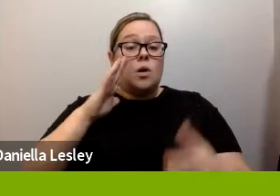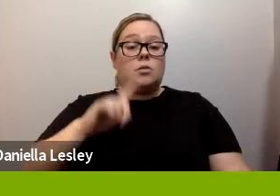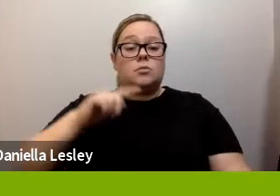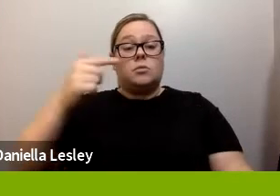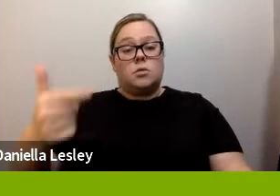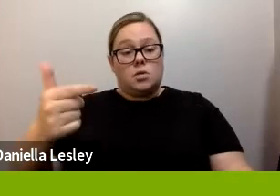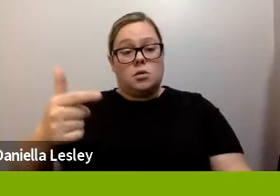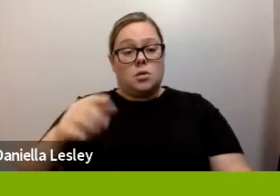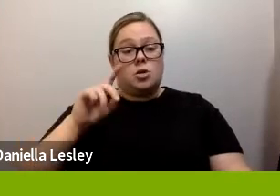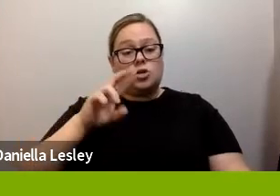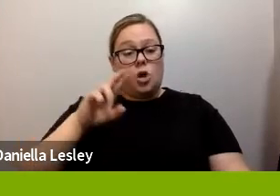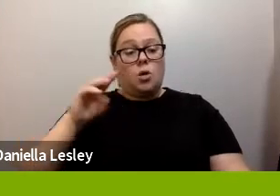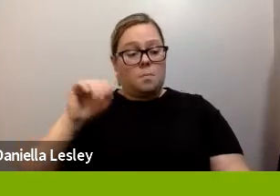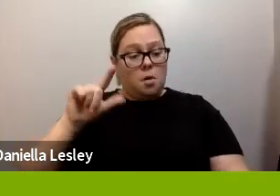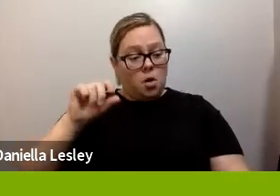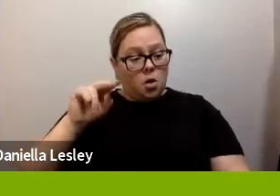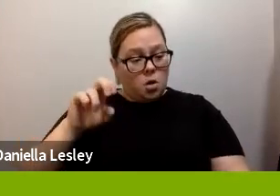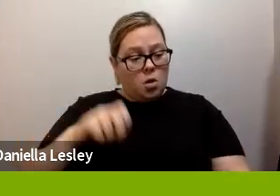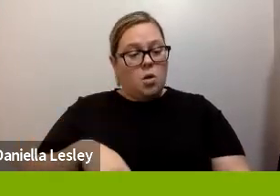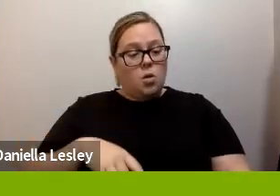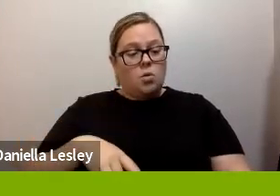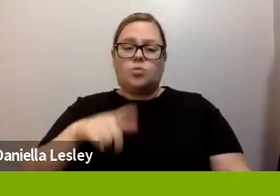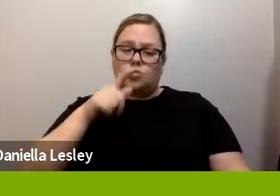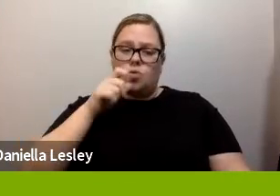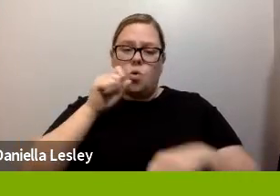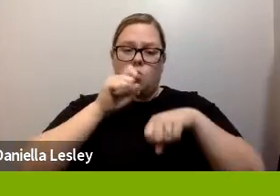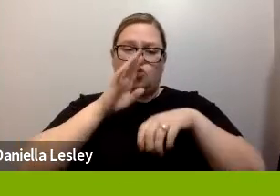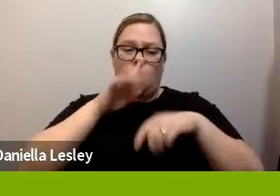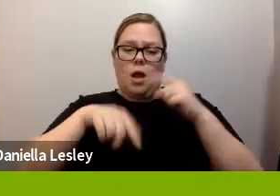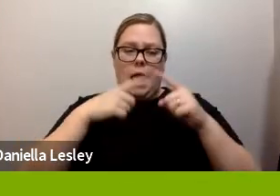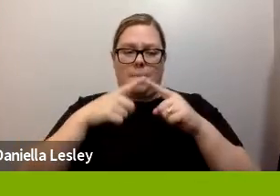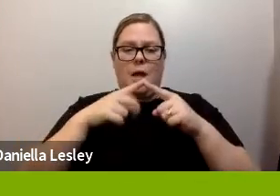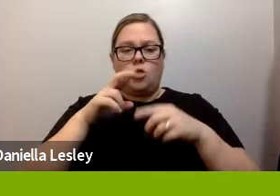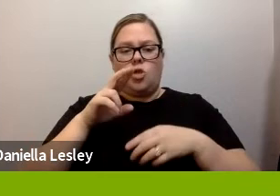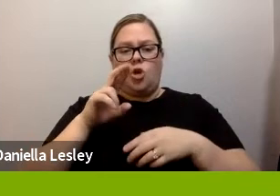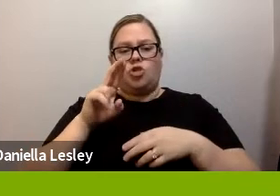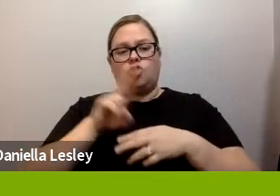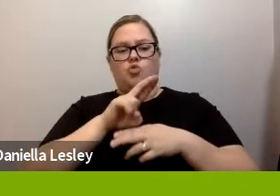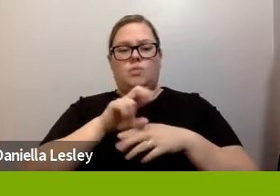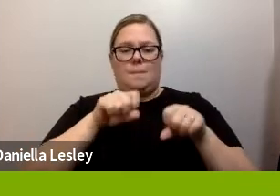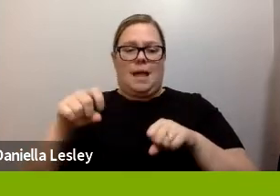to Dr. Malone, who's going to talk about the results of the usability study so far. Thanks.